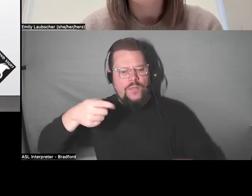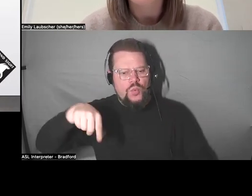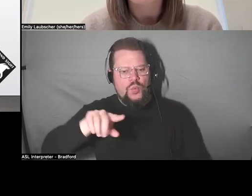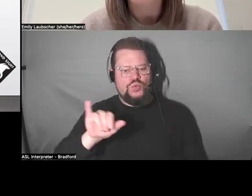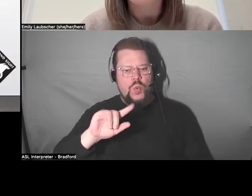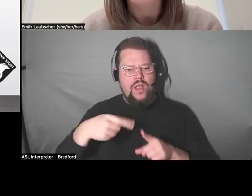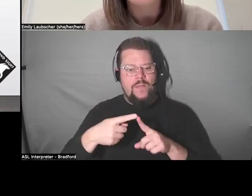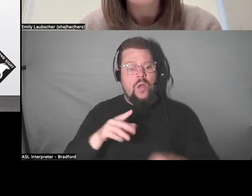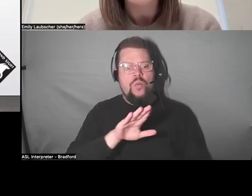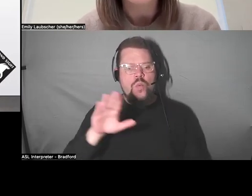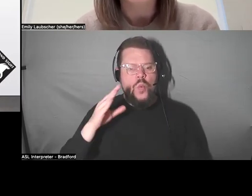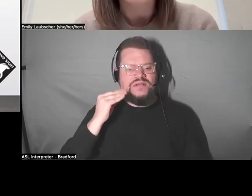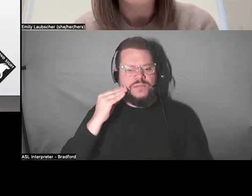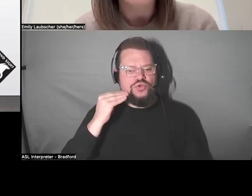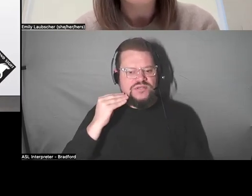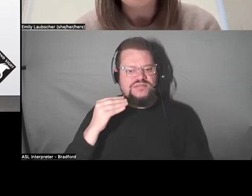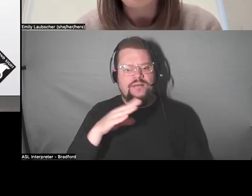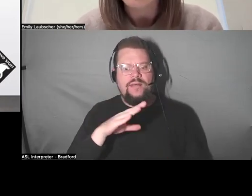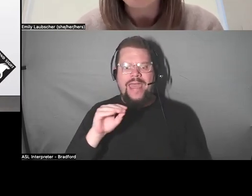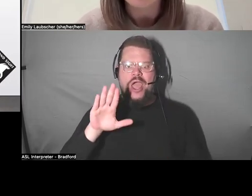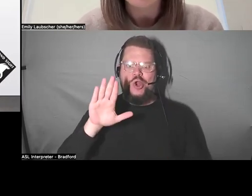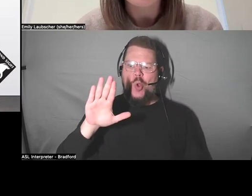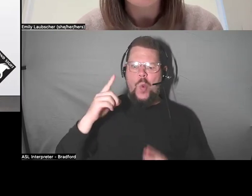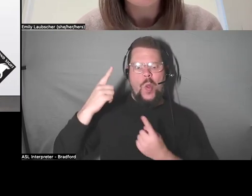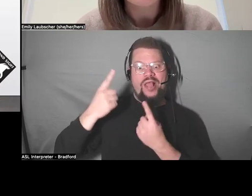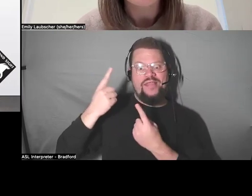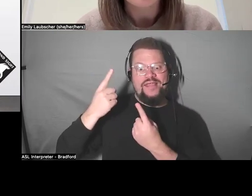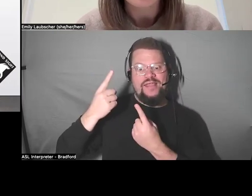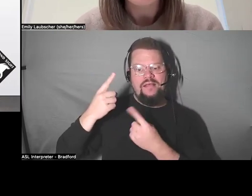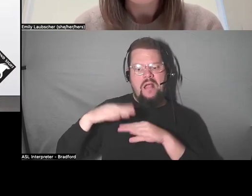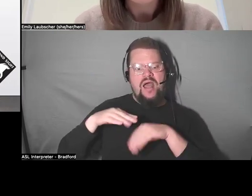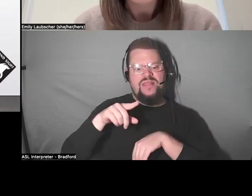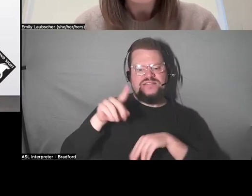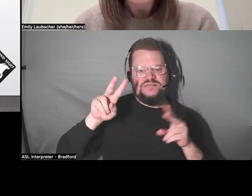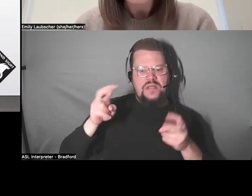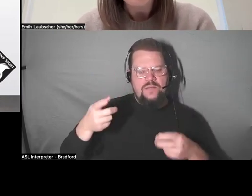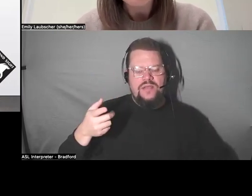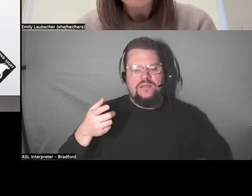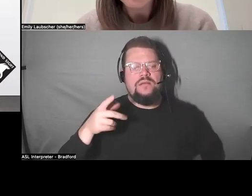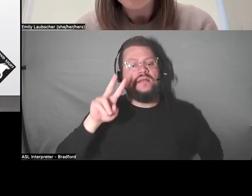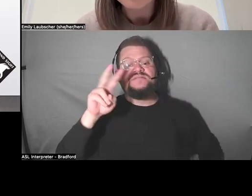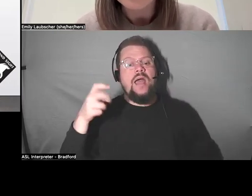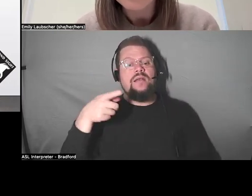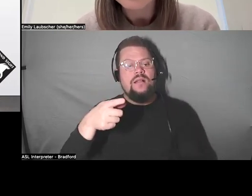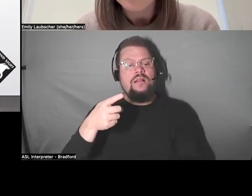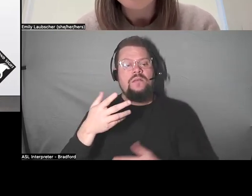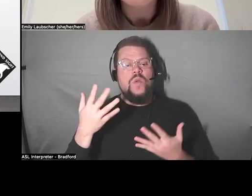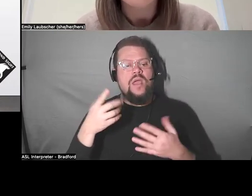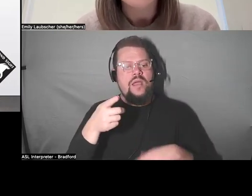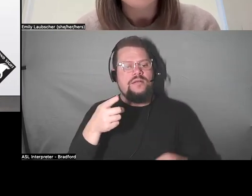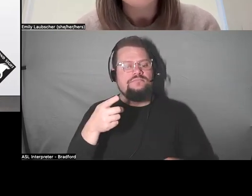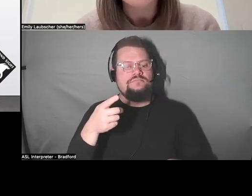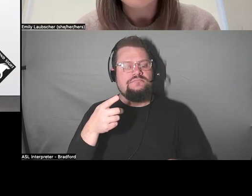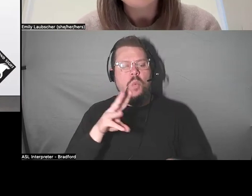about your experiences and your thinking on this topic. So, the title of this webinar and topic